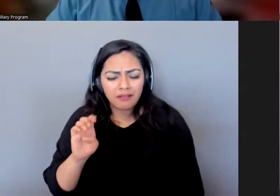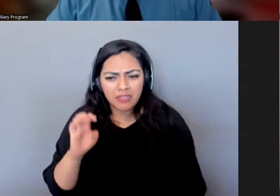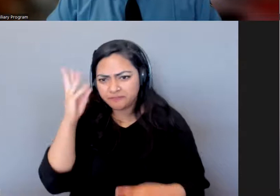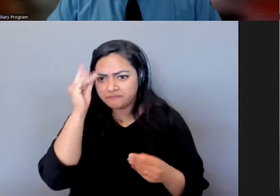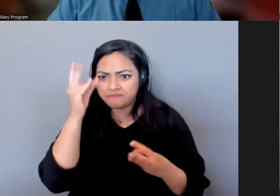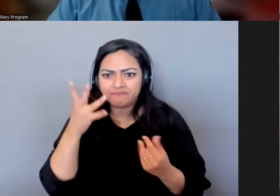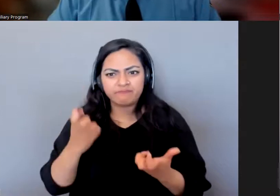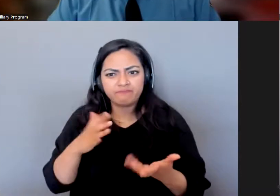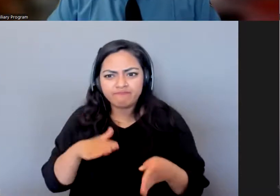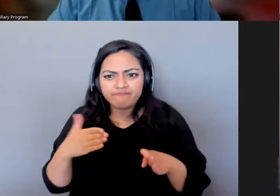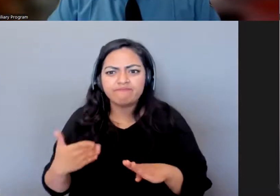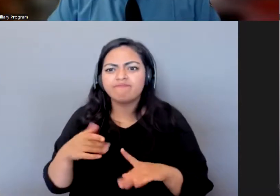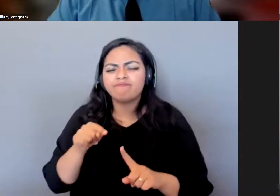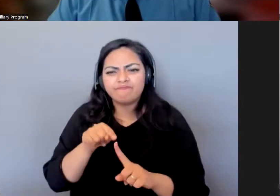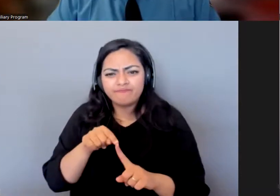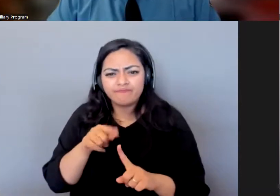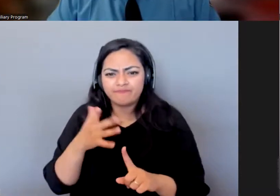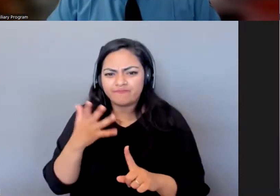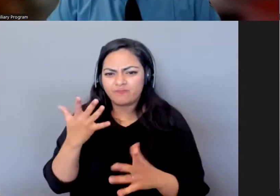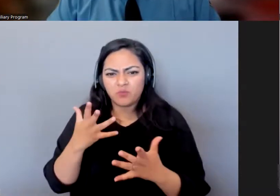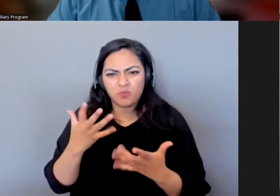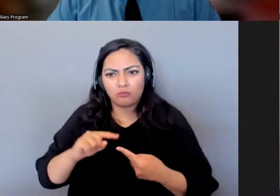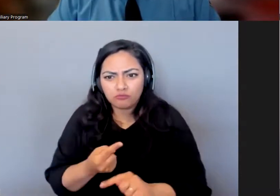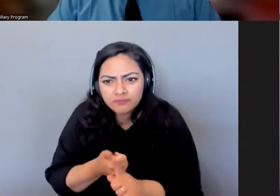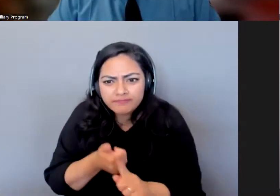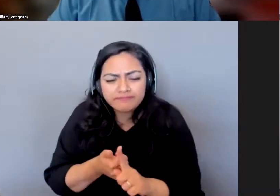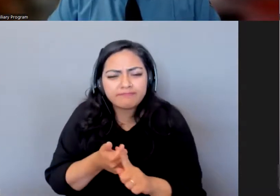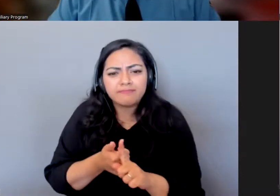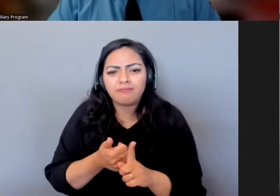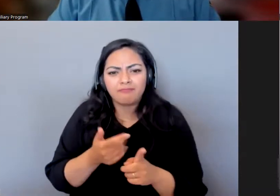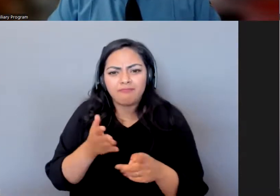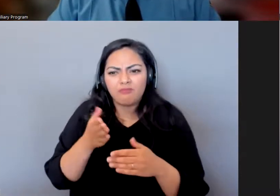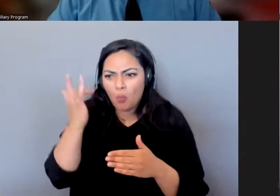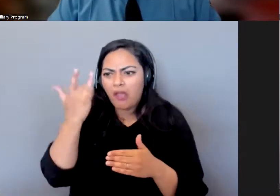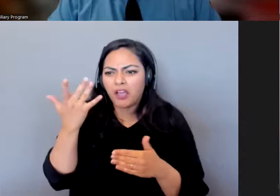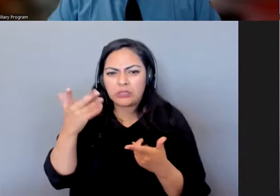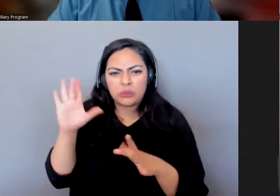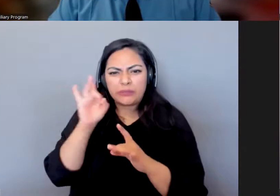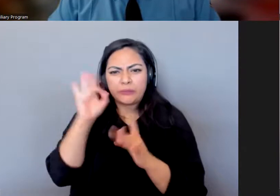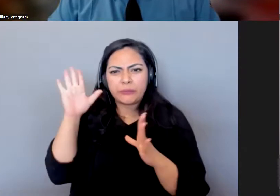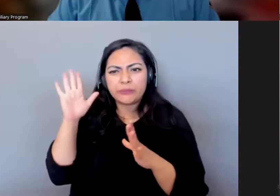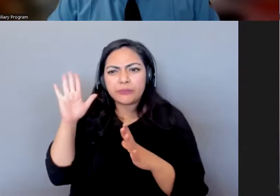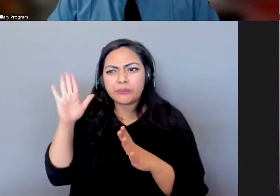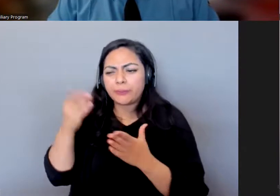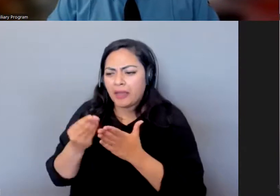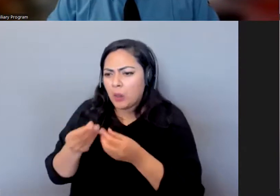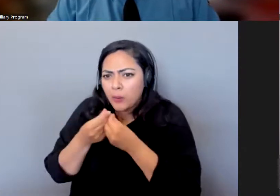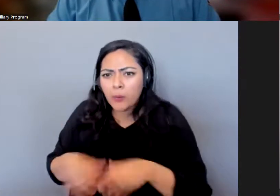you or the anti-fraud programs support individuals who become victims of